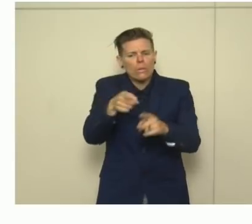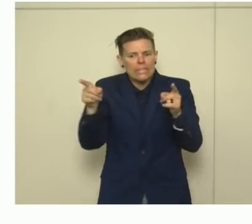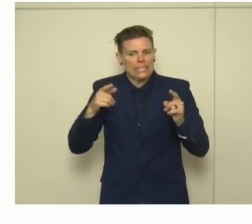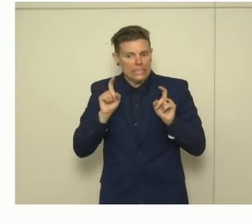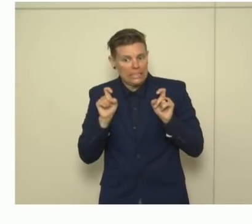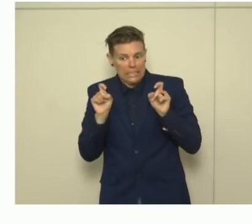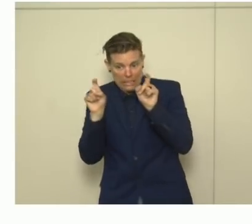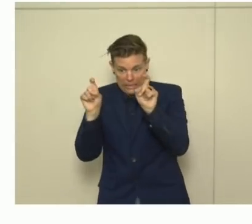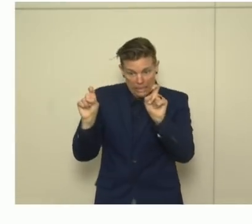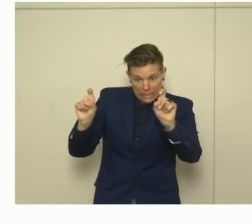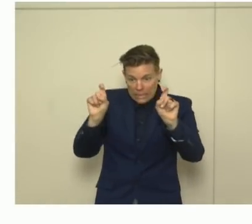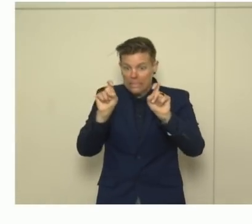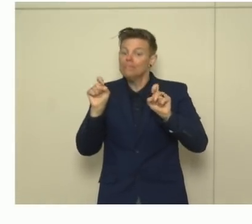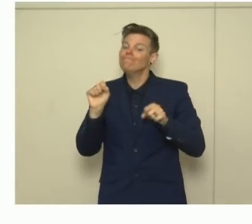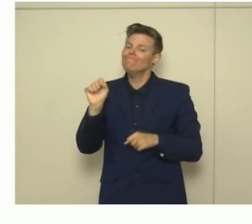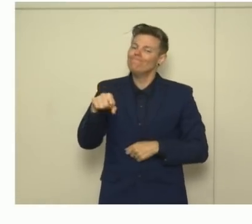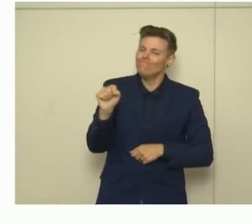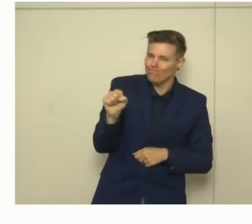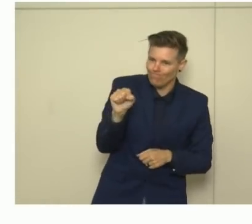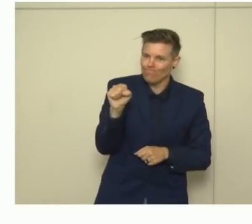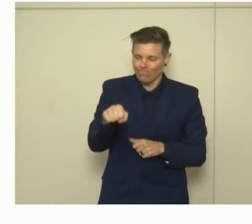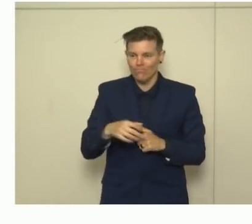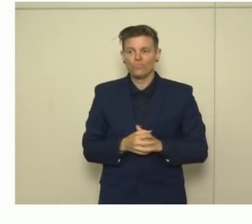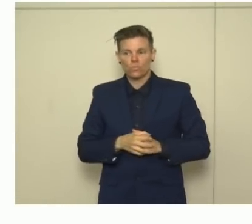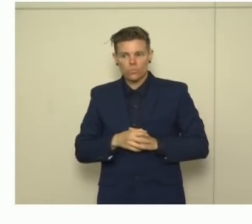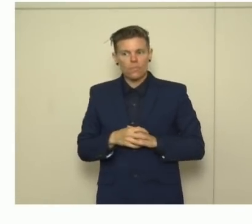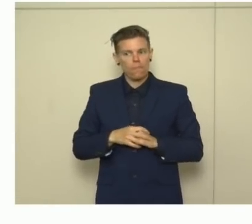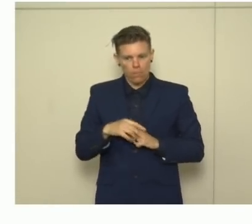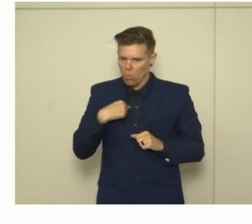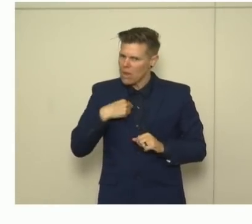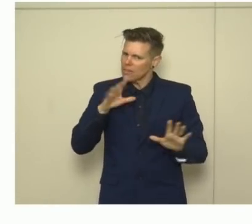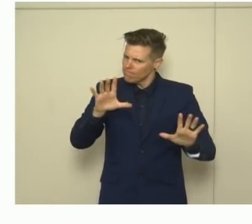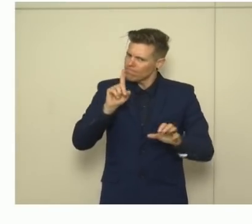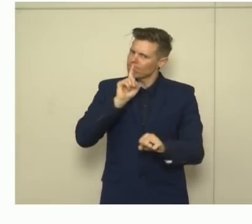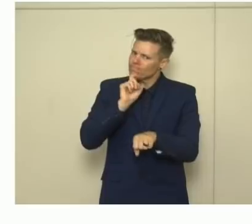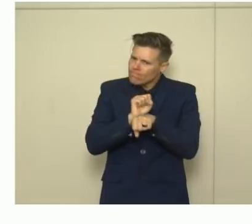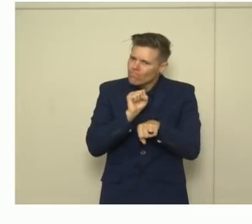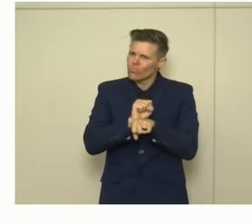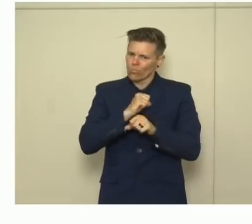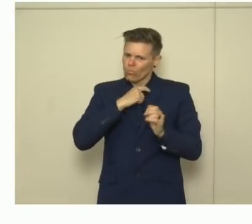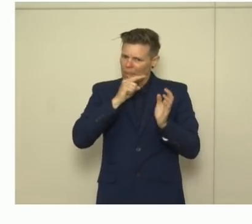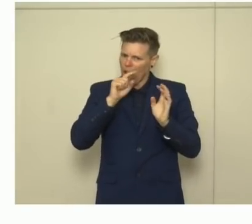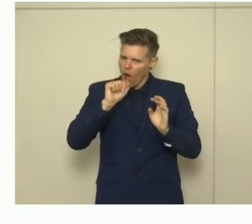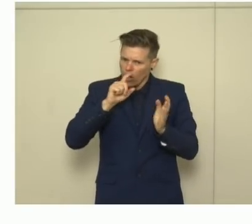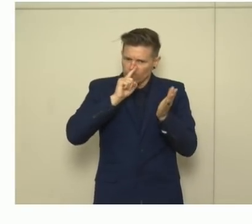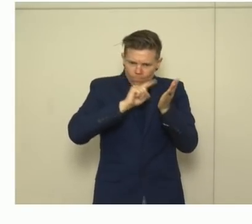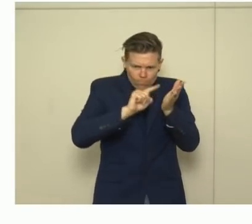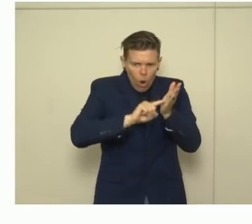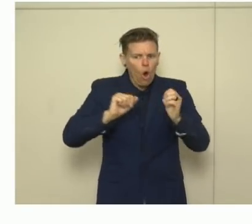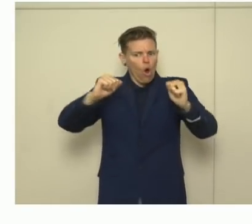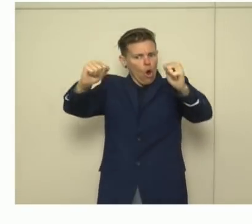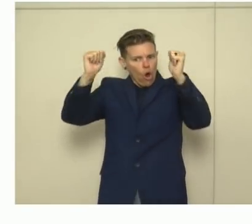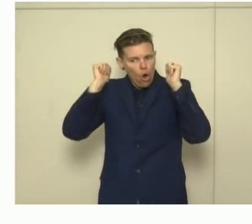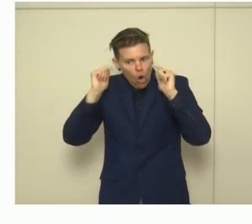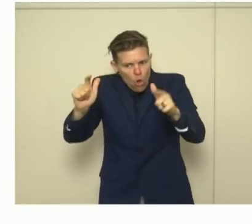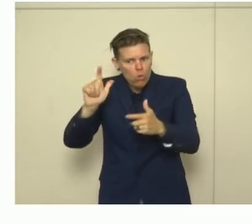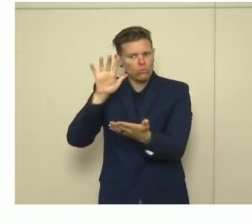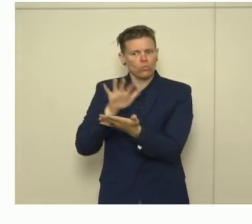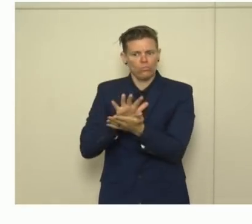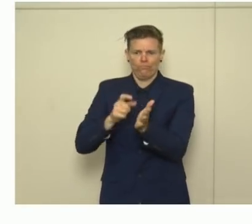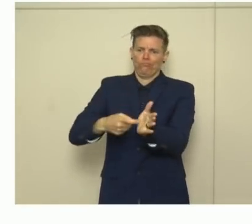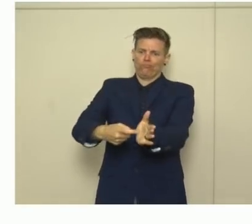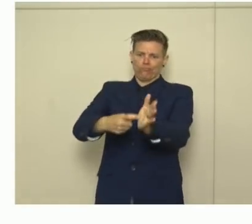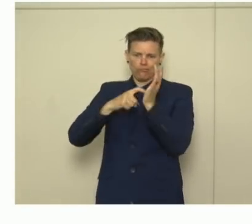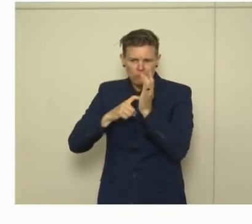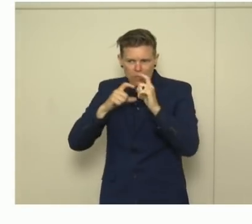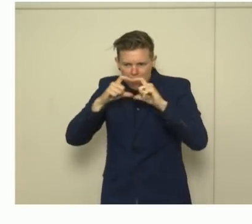school is going to have the masks that are needed, is going to have the cleaning supplies that are needed, the cleaning procedures that are needed, and the